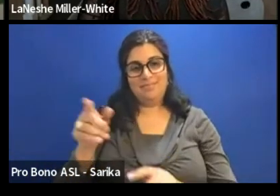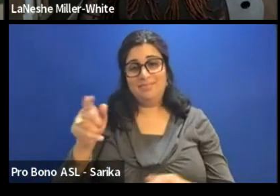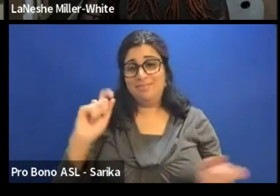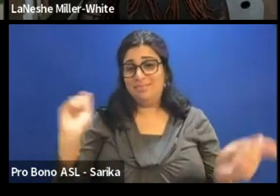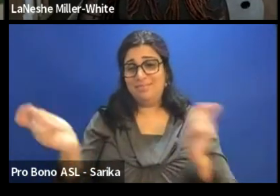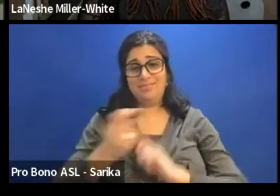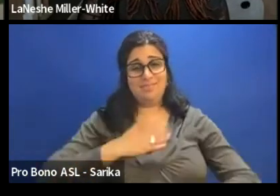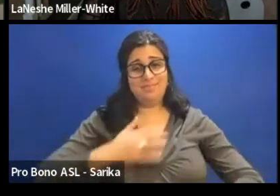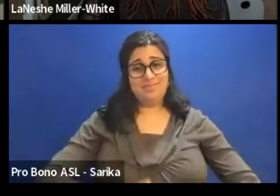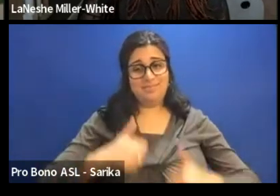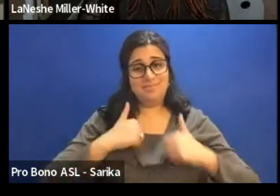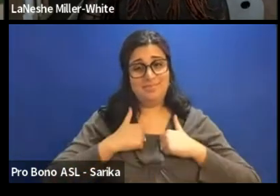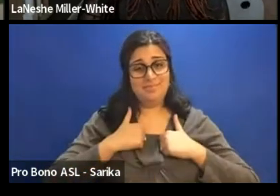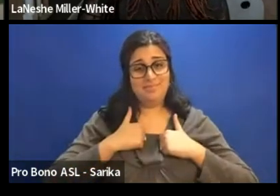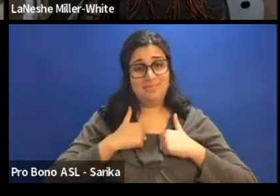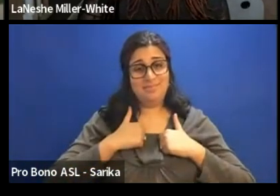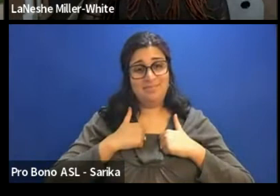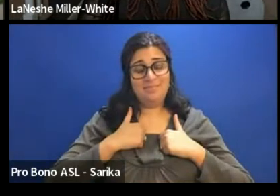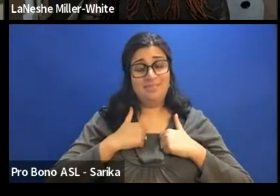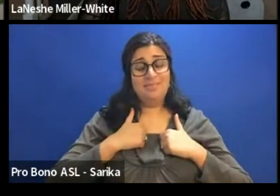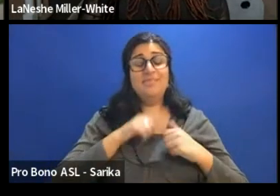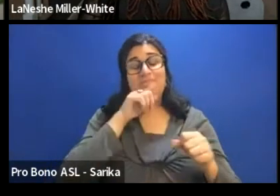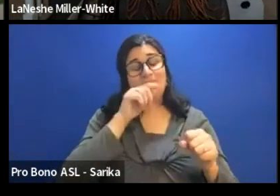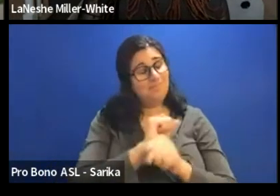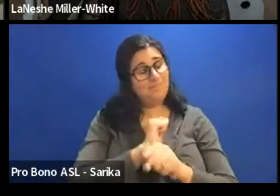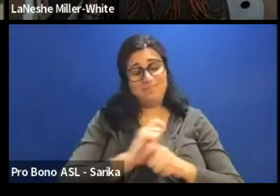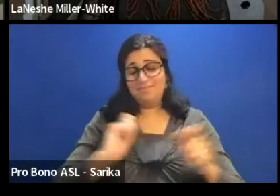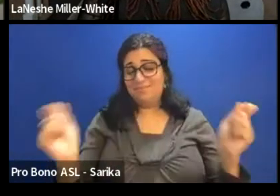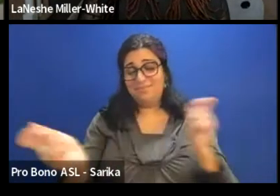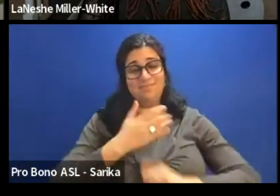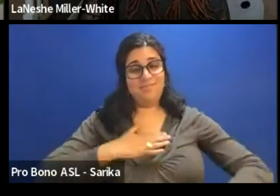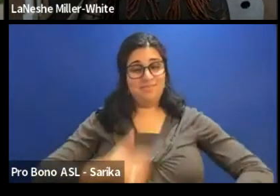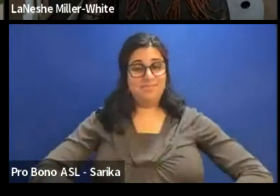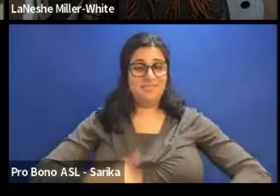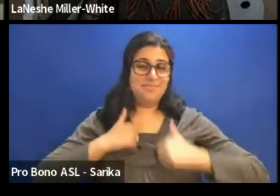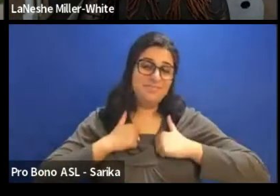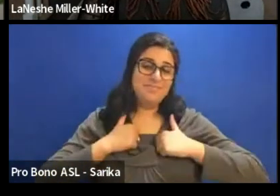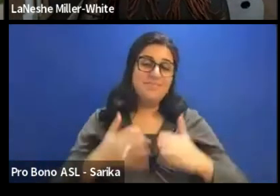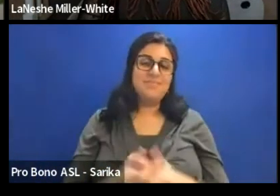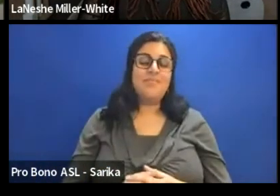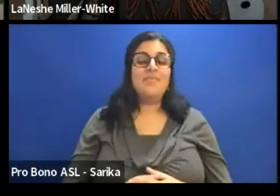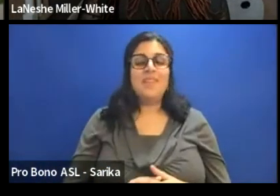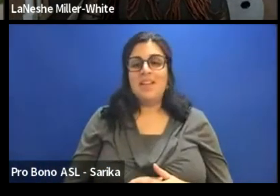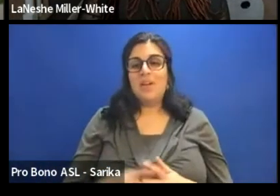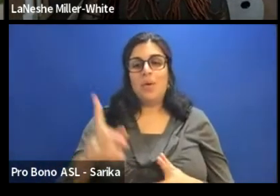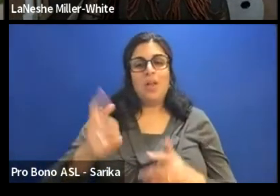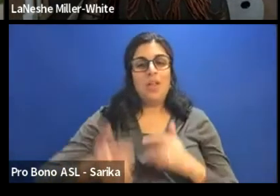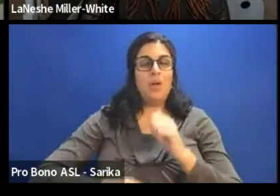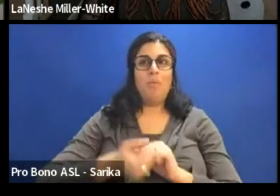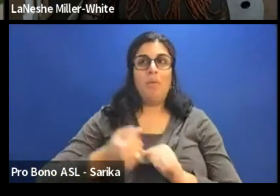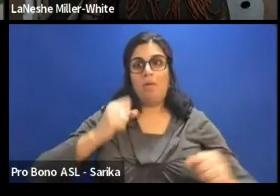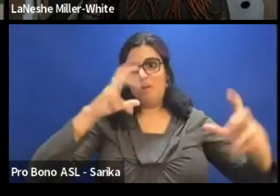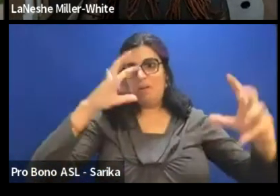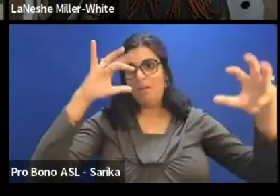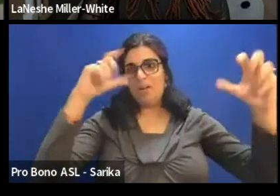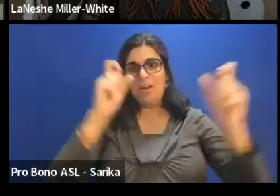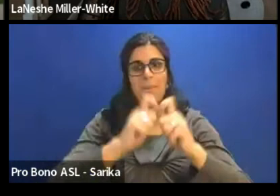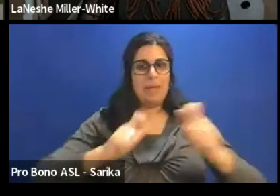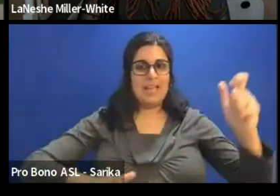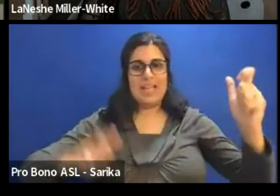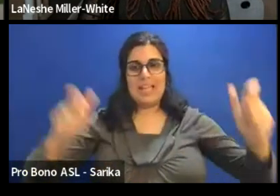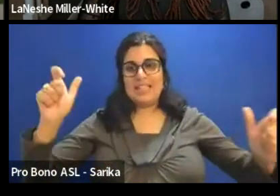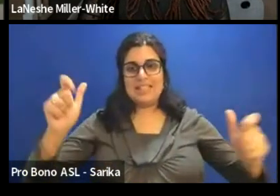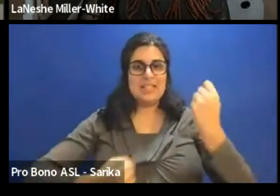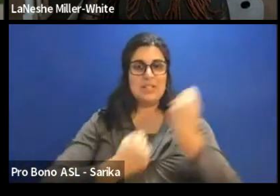life. Tamanya Garza has absolutely changed my life and been one of the most phenomenal, biggest supporters that I've met